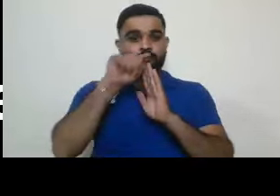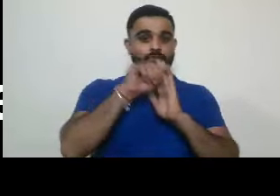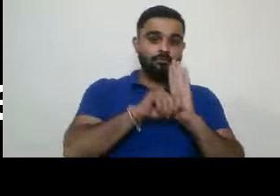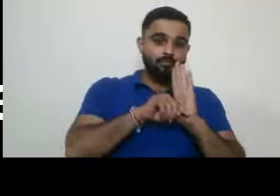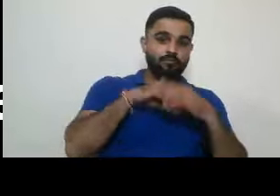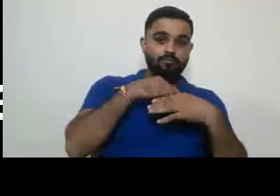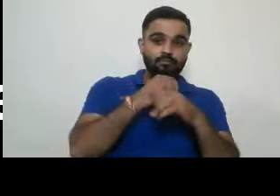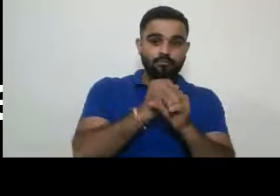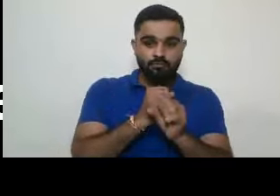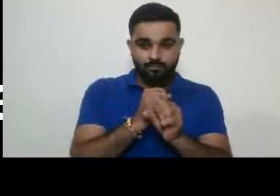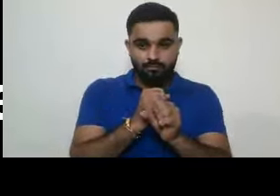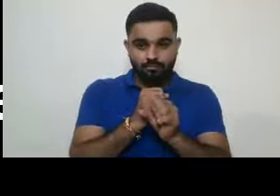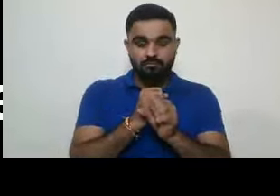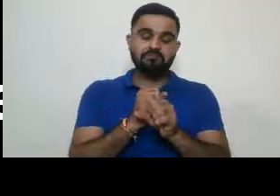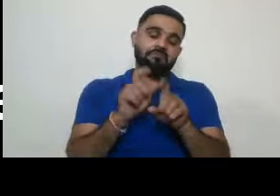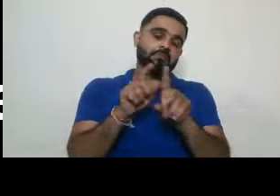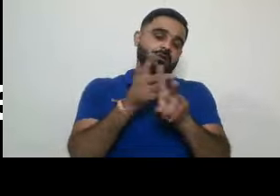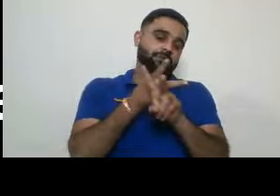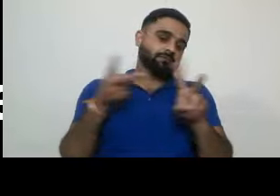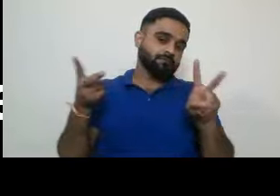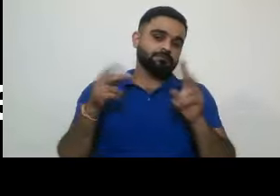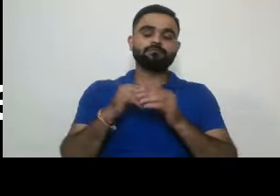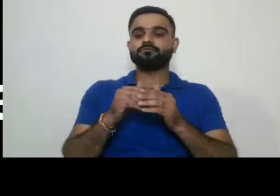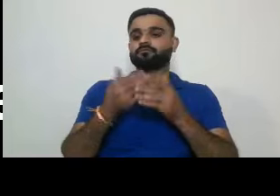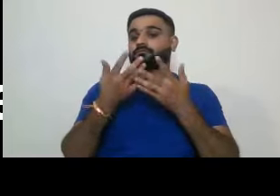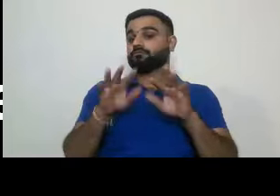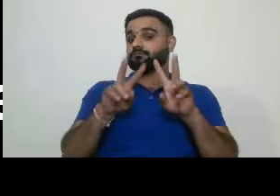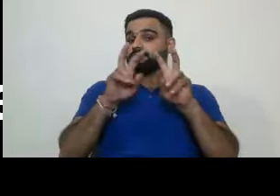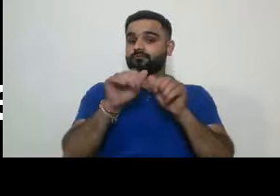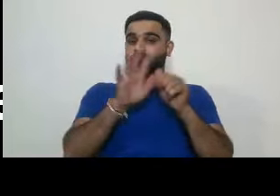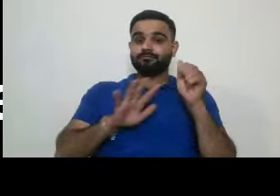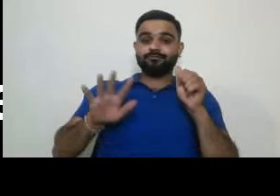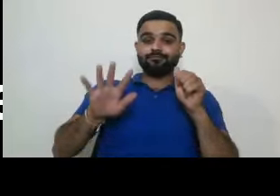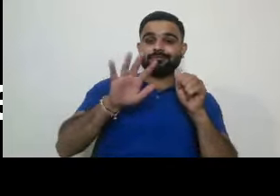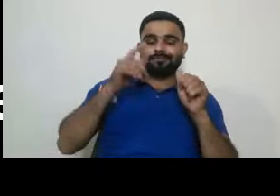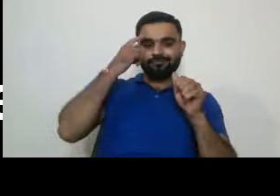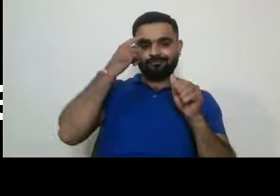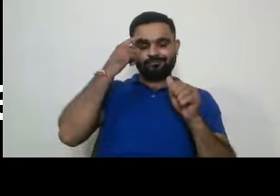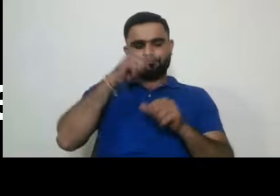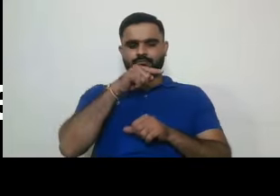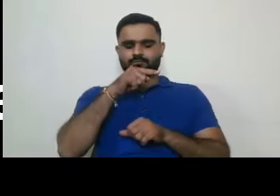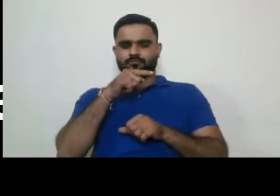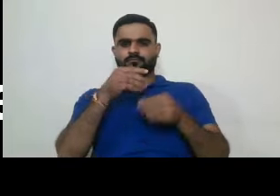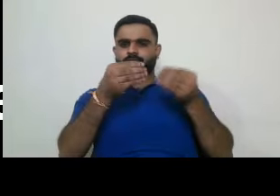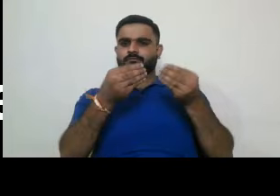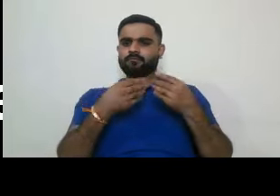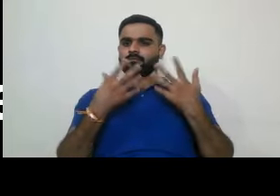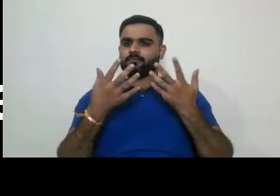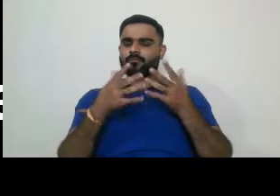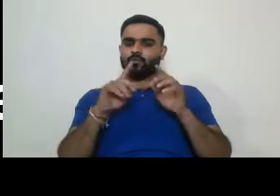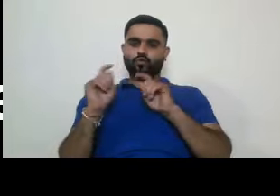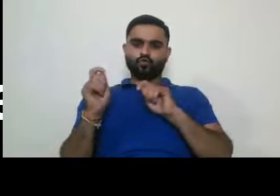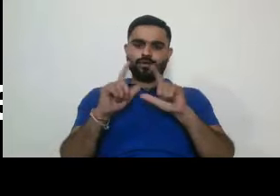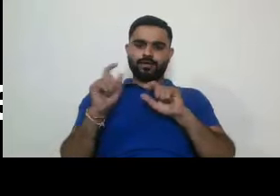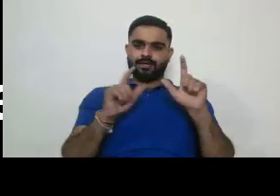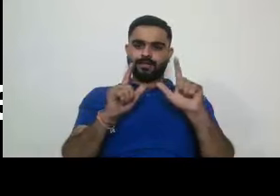and the like. And any guesses what Asia is referring to on this slide? And then I'll